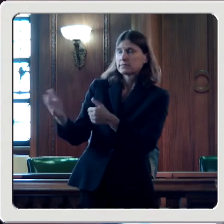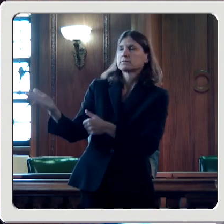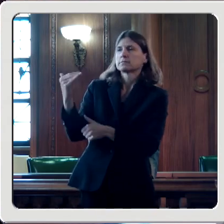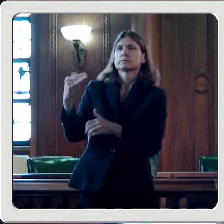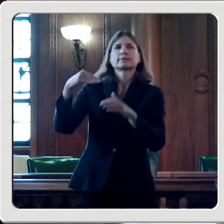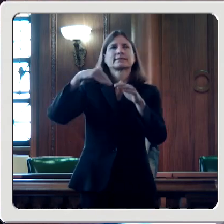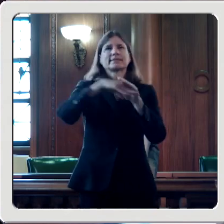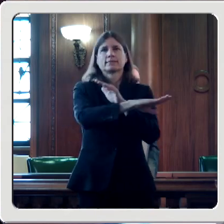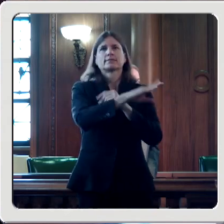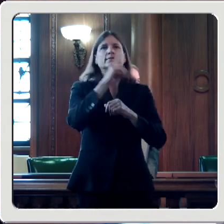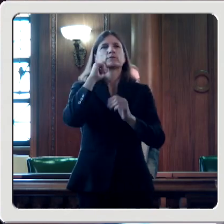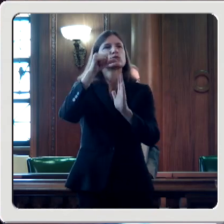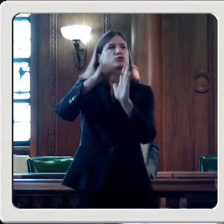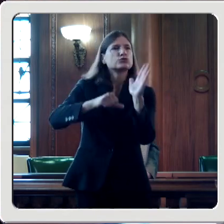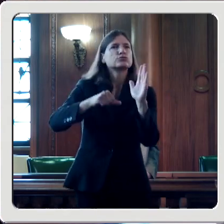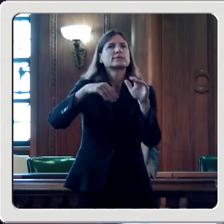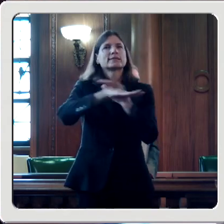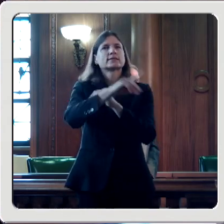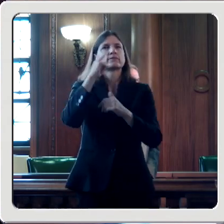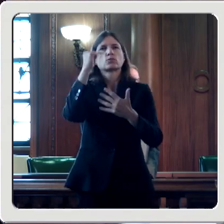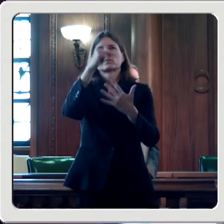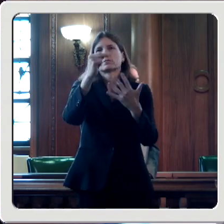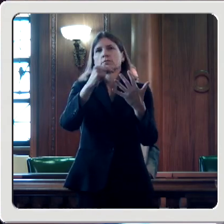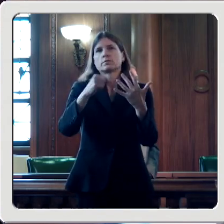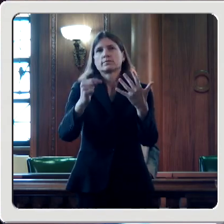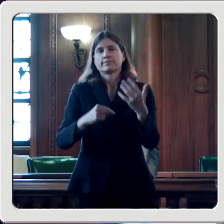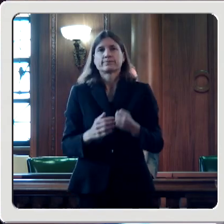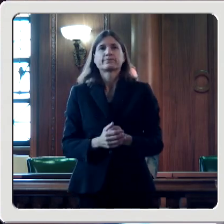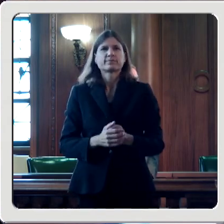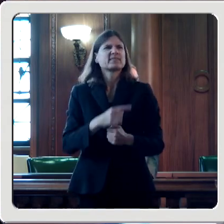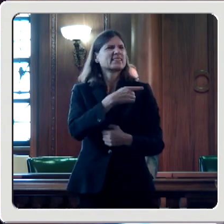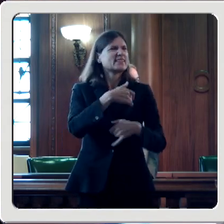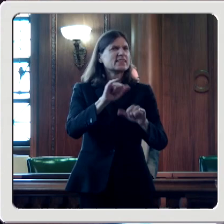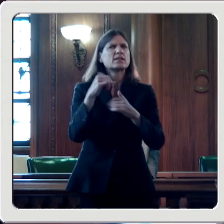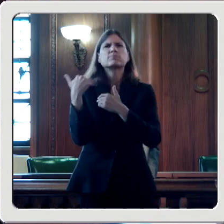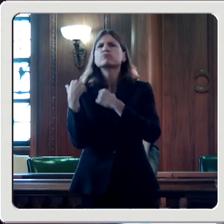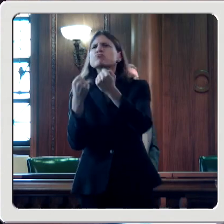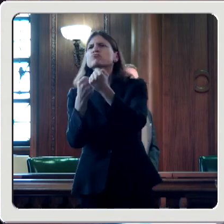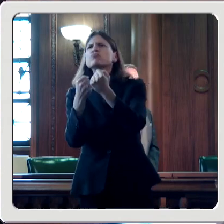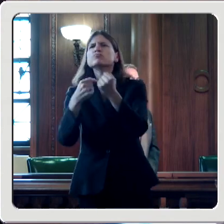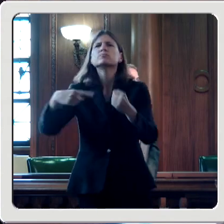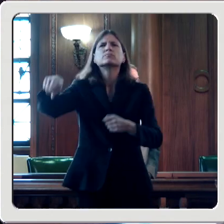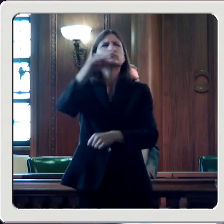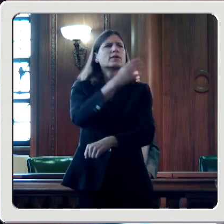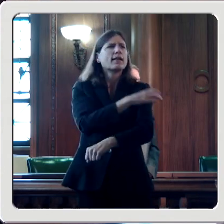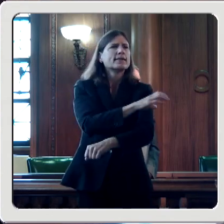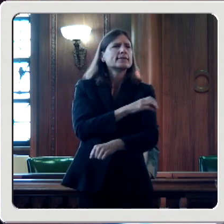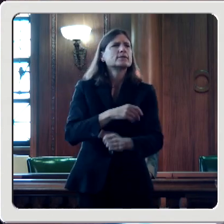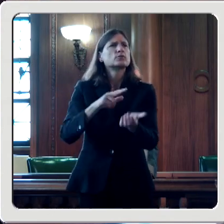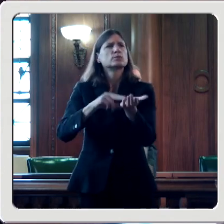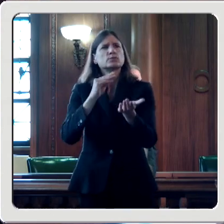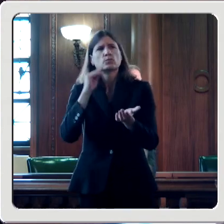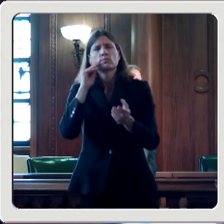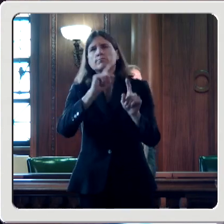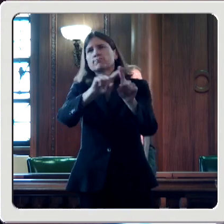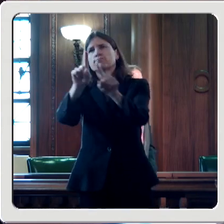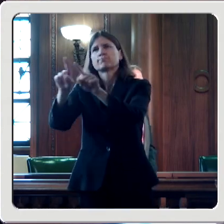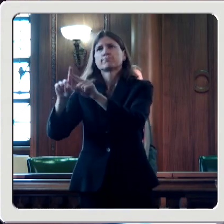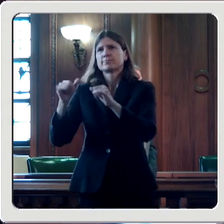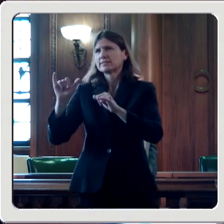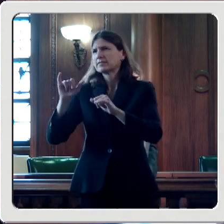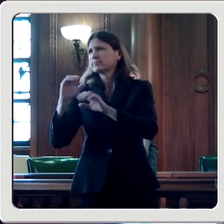nursing homes and other offices and providers. At this point in the pandemic, I would say that